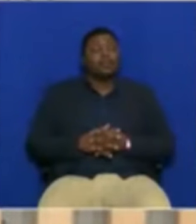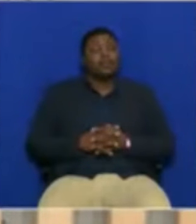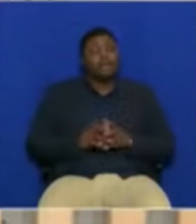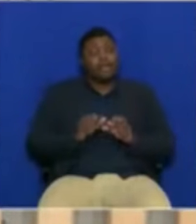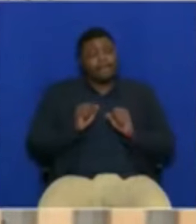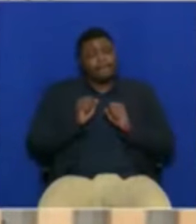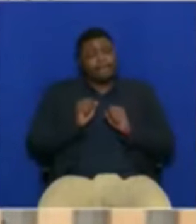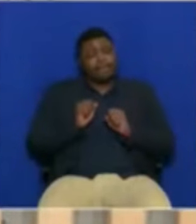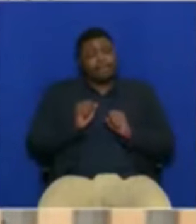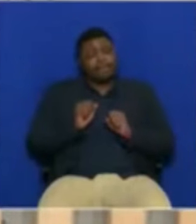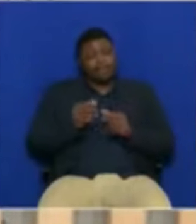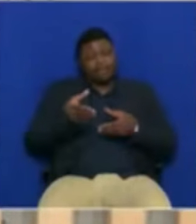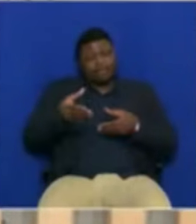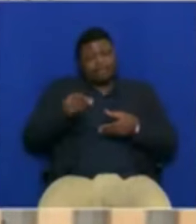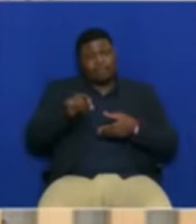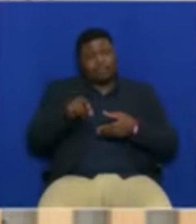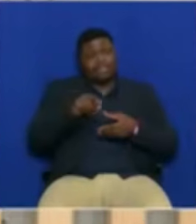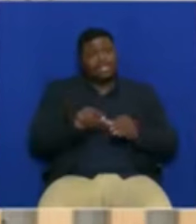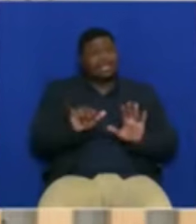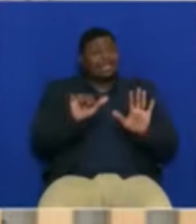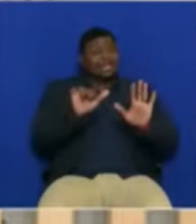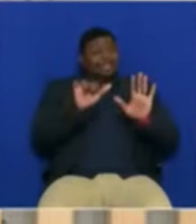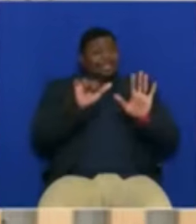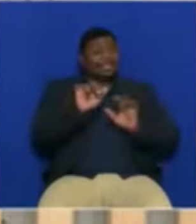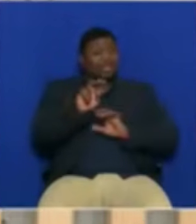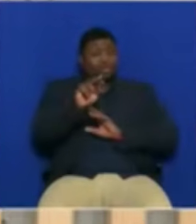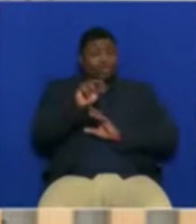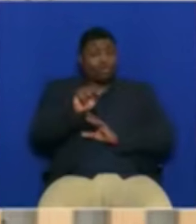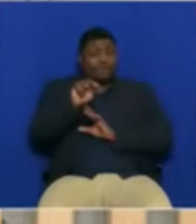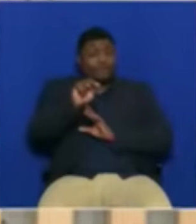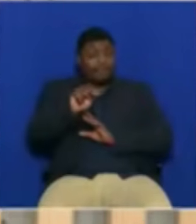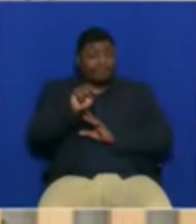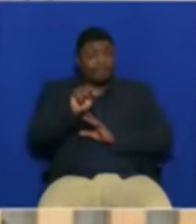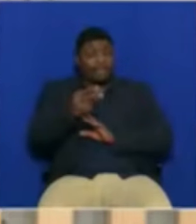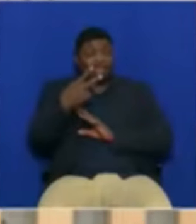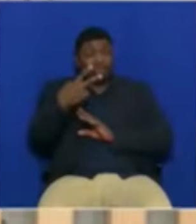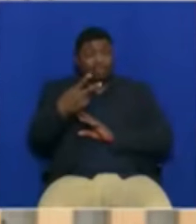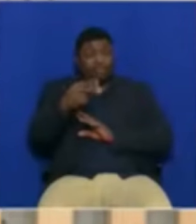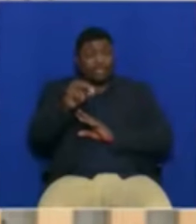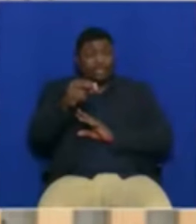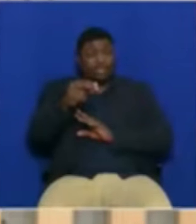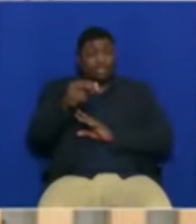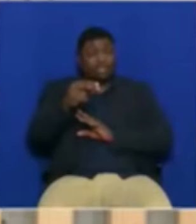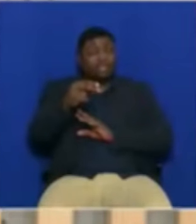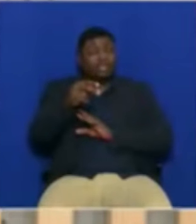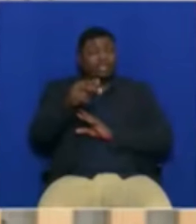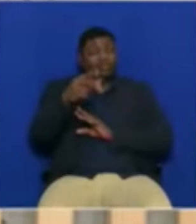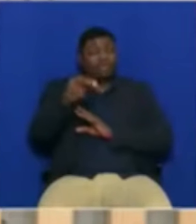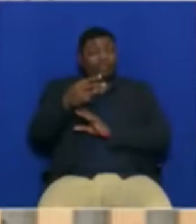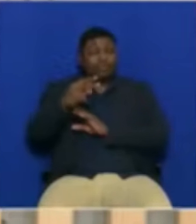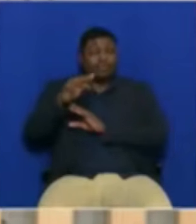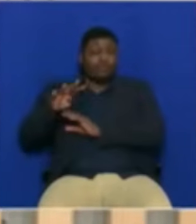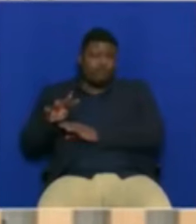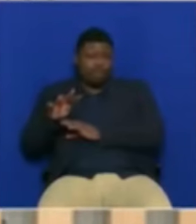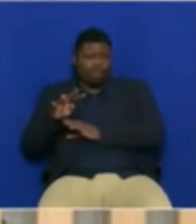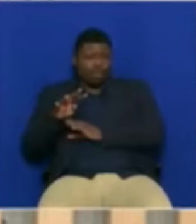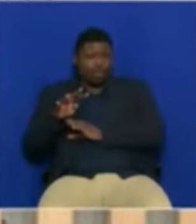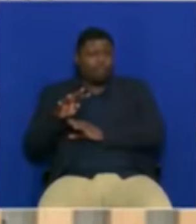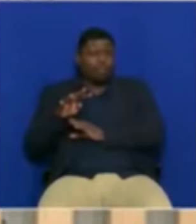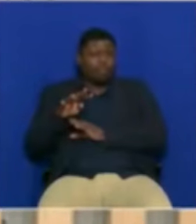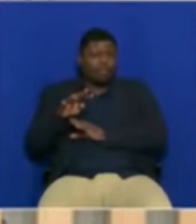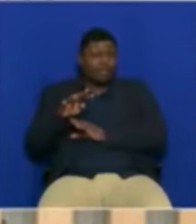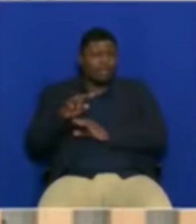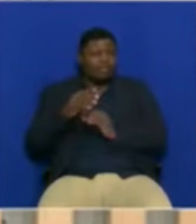December 2024, as I indicated, with a timestamp of 1456. You see it on the first